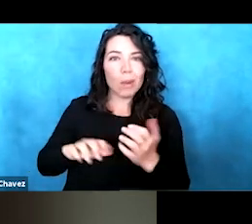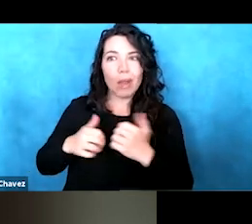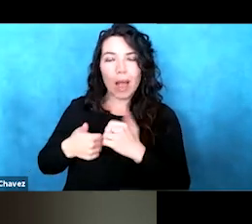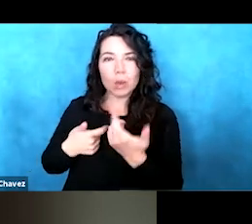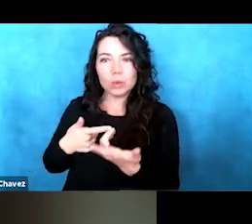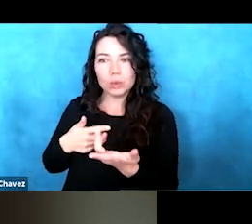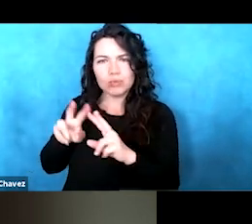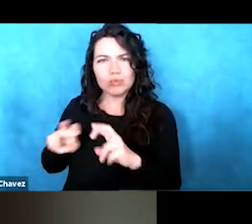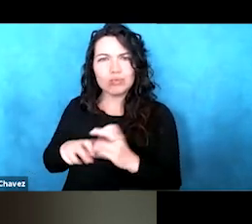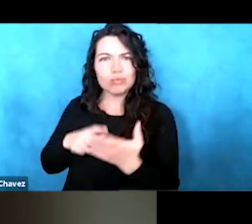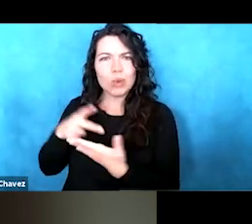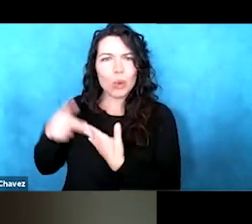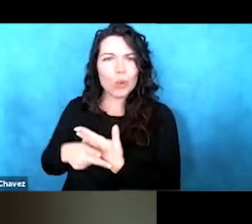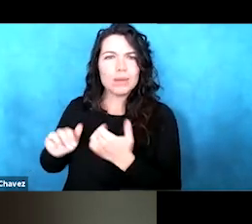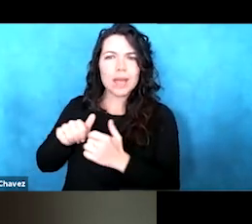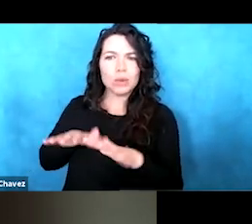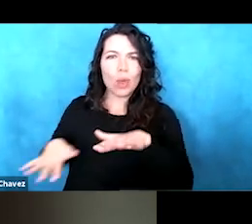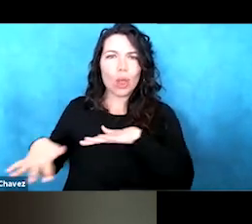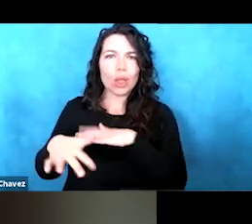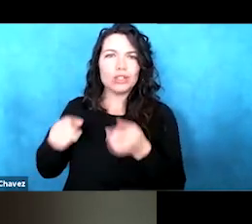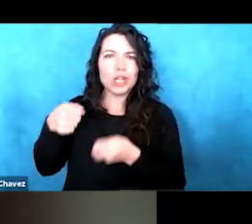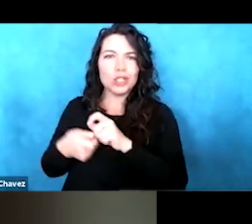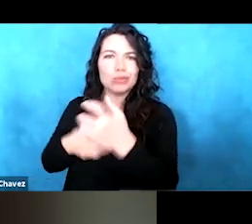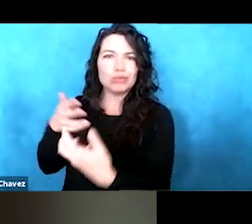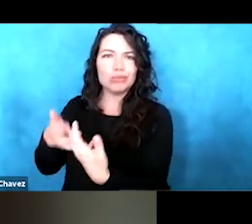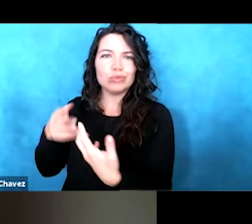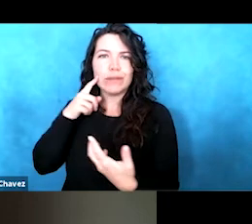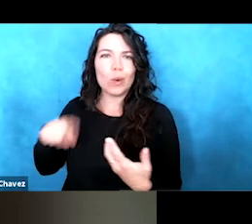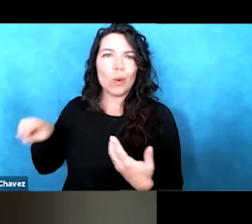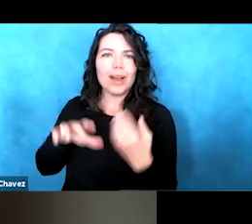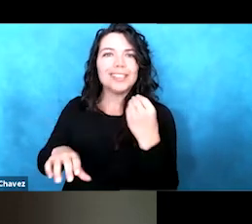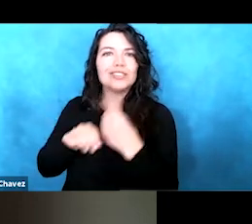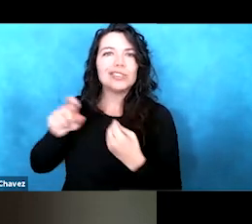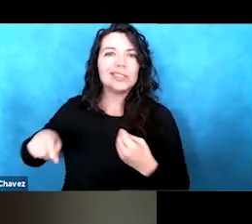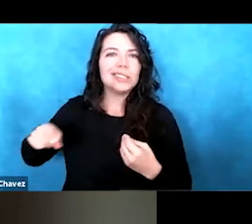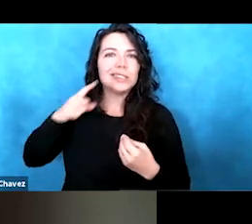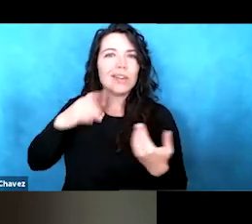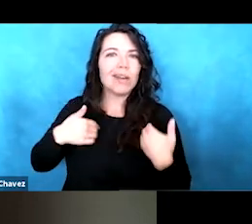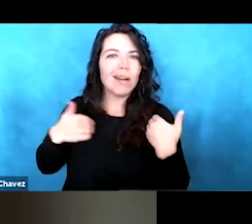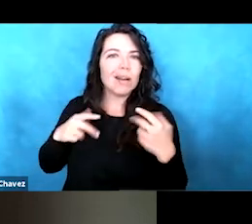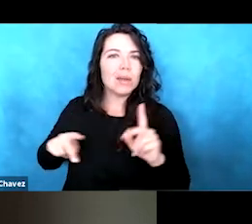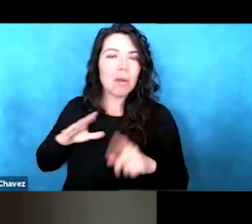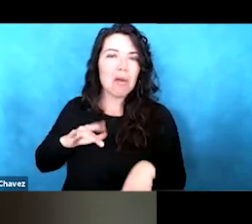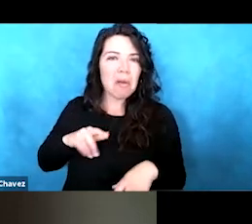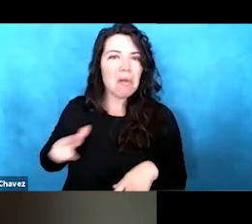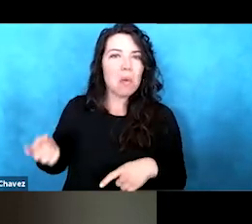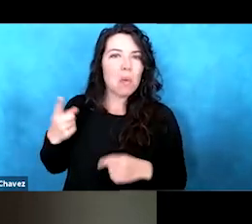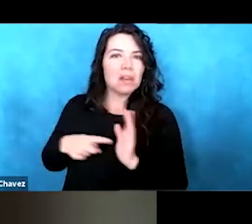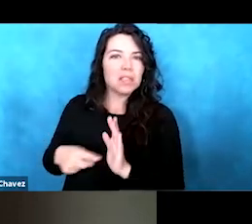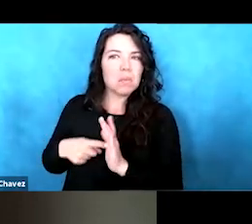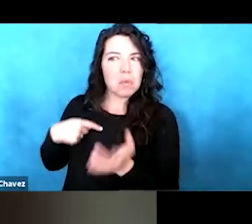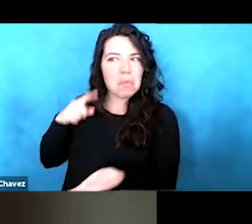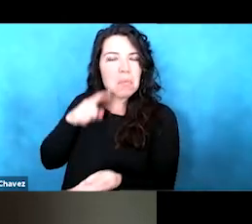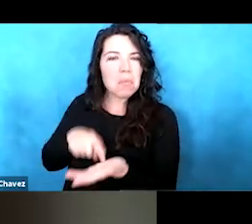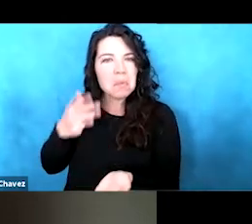programs for youth with additional needs. So that was one example that we found to be particularly interesting, but